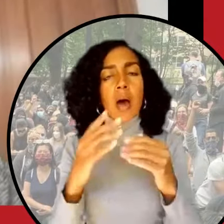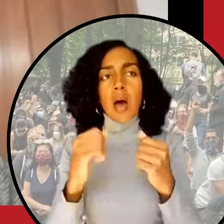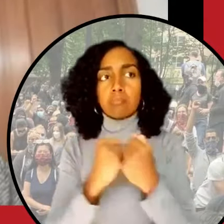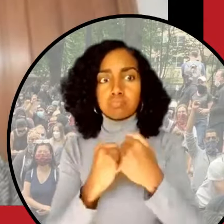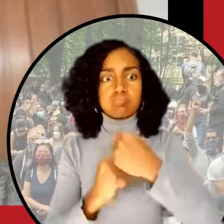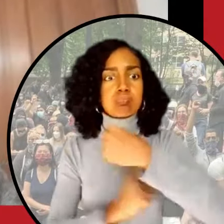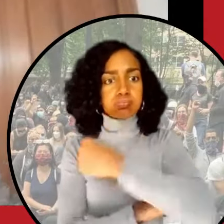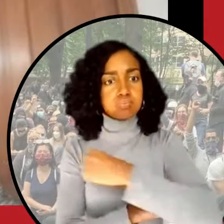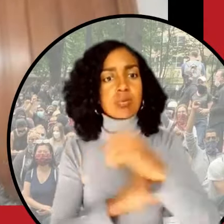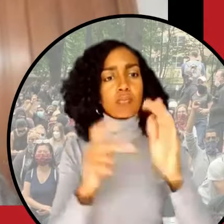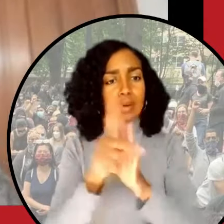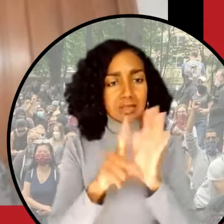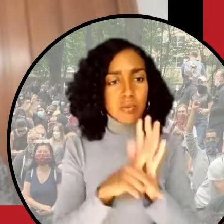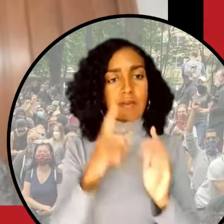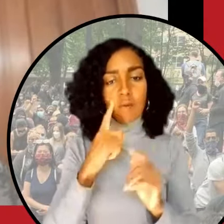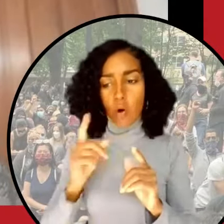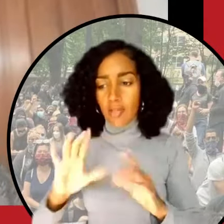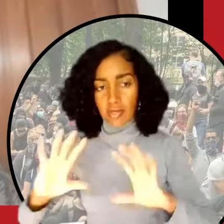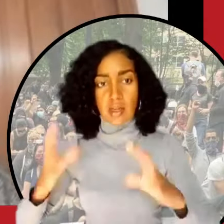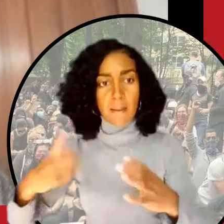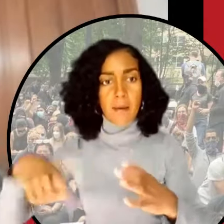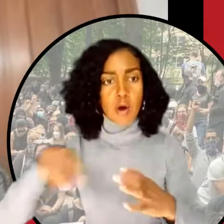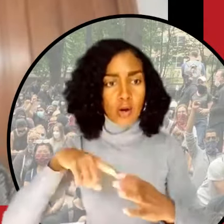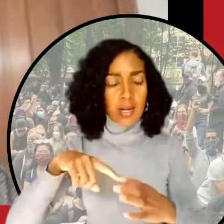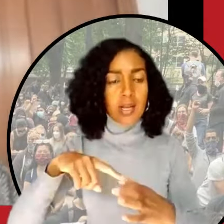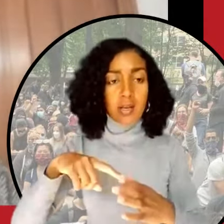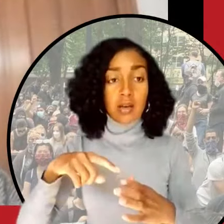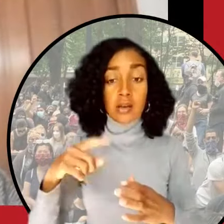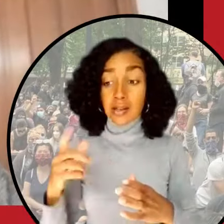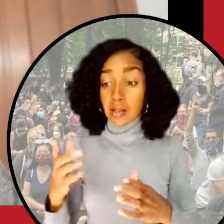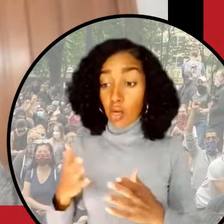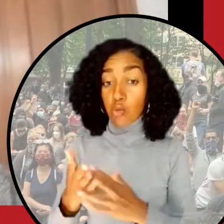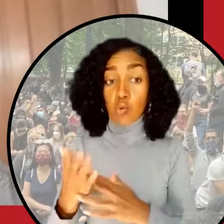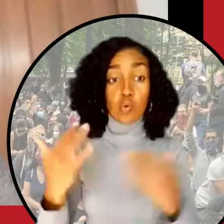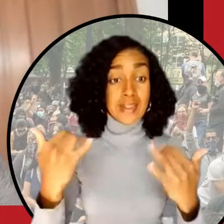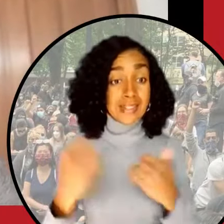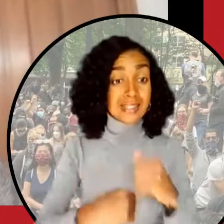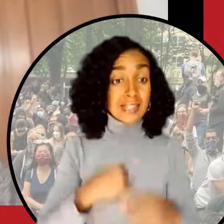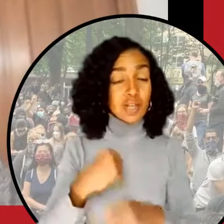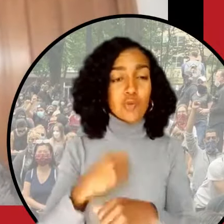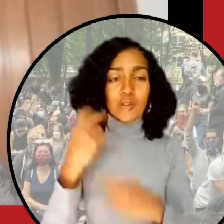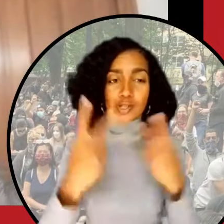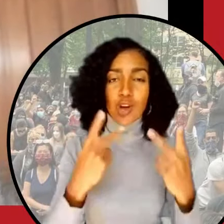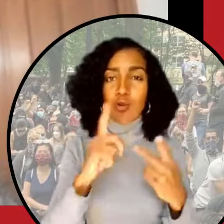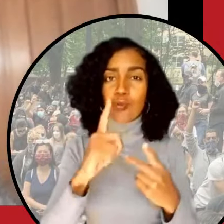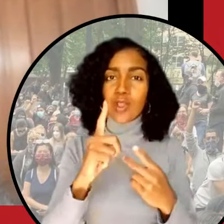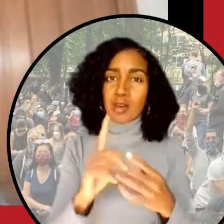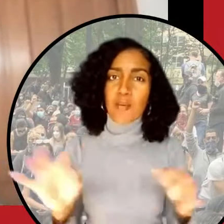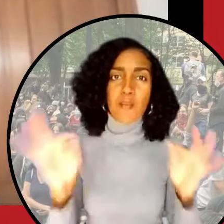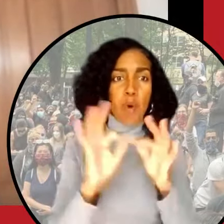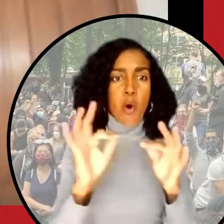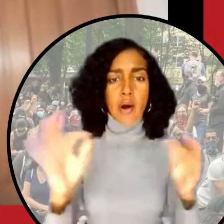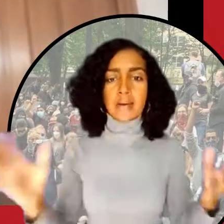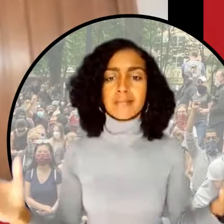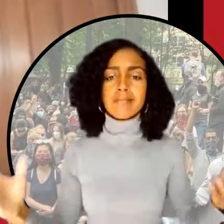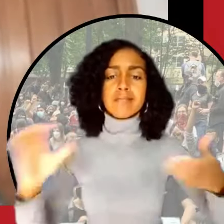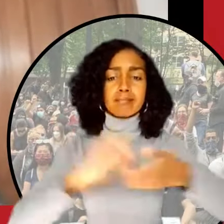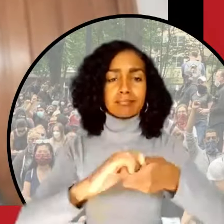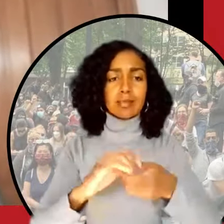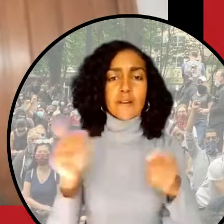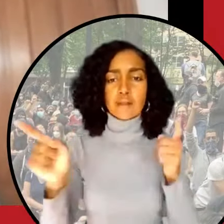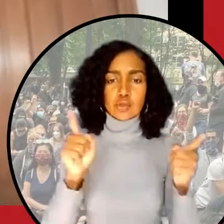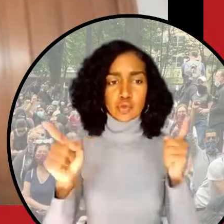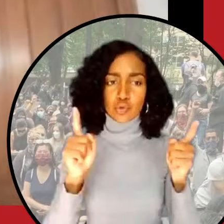party. And throughout this year, what we saw was an incredibly important marrying of the two principles of the social